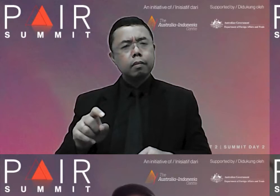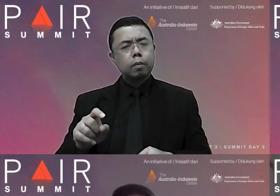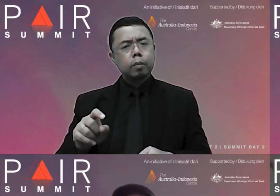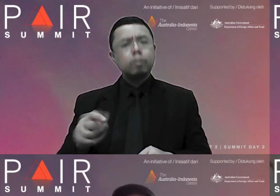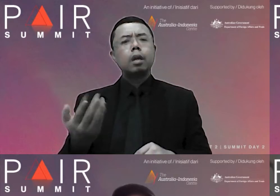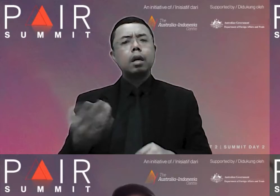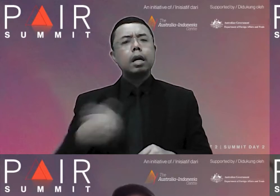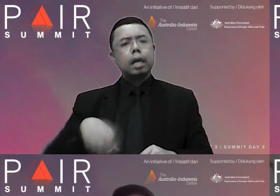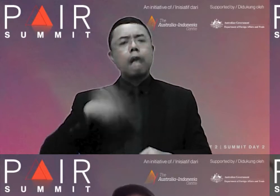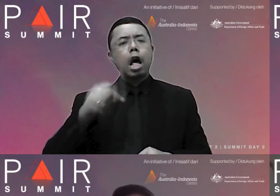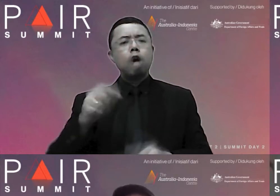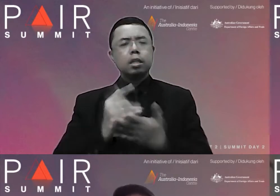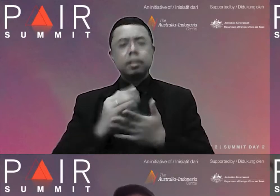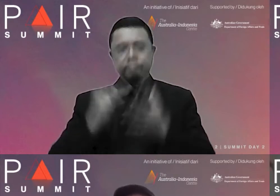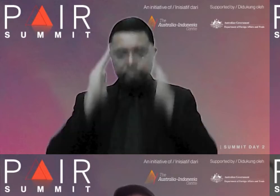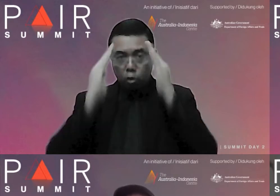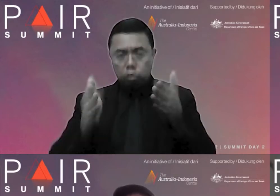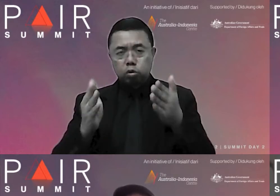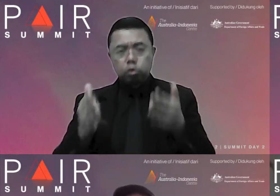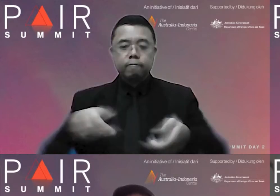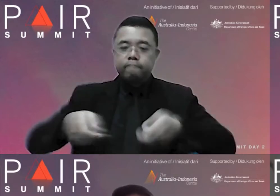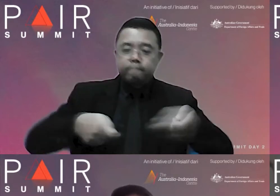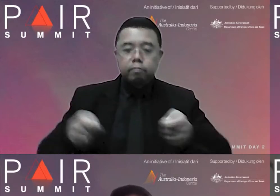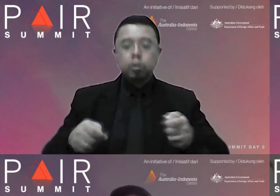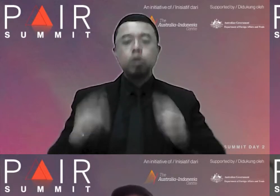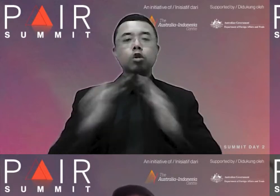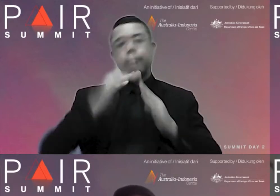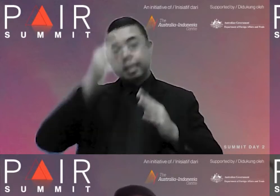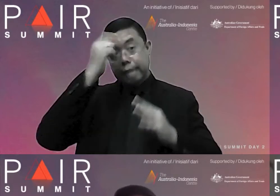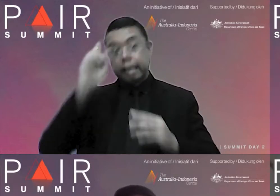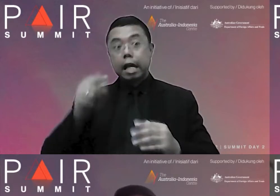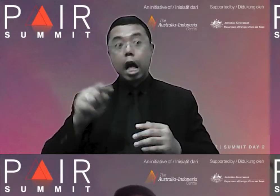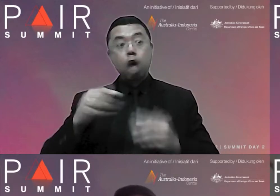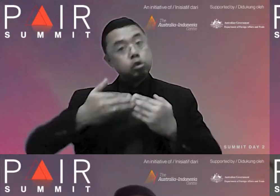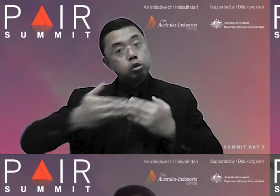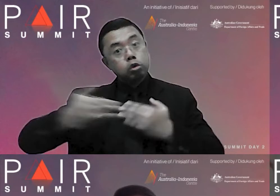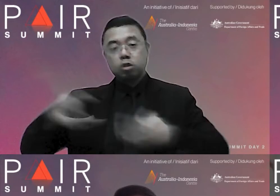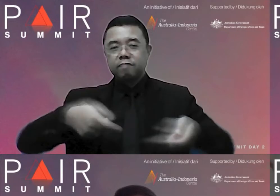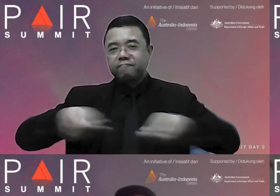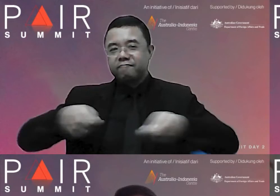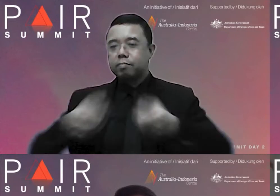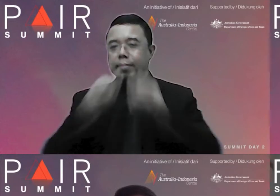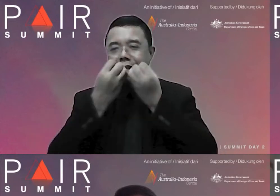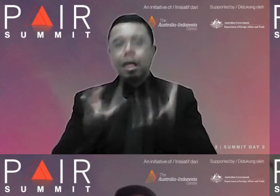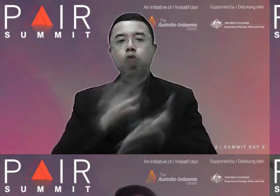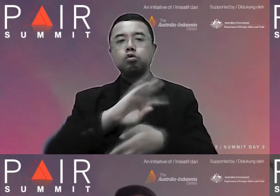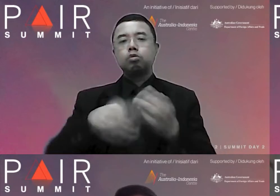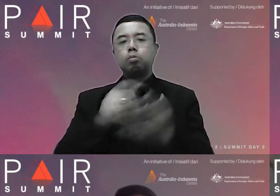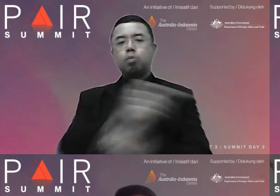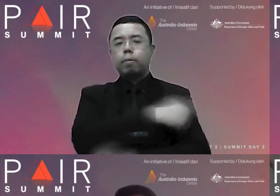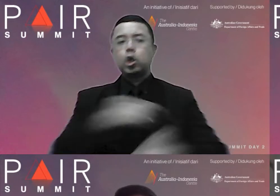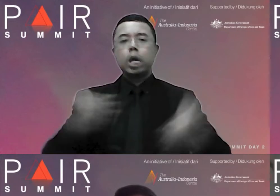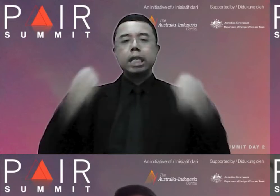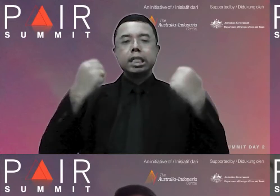be consistently remind all the medical workers that work in the hospital to always pay attention about